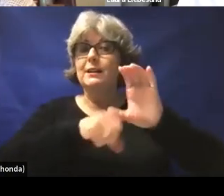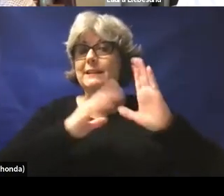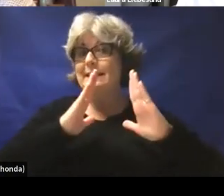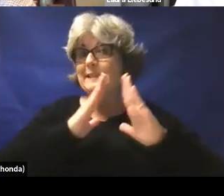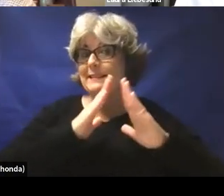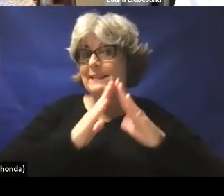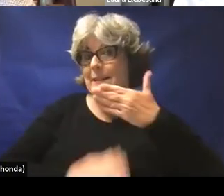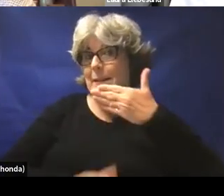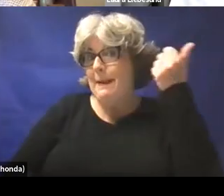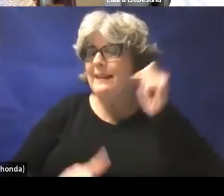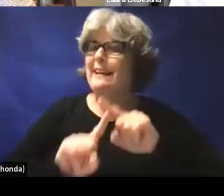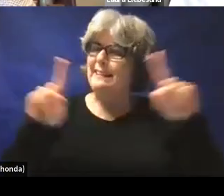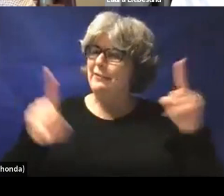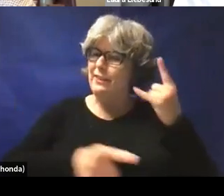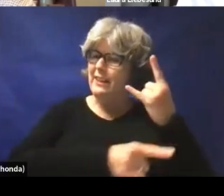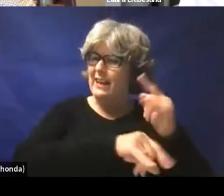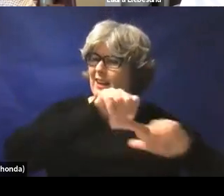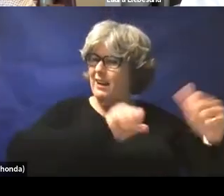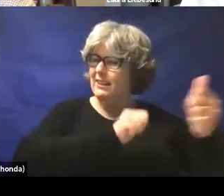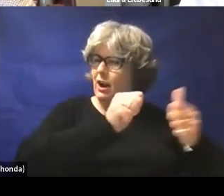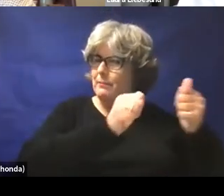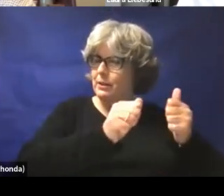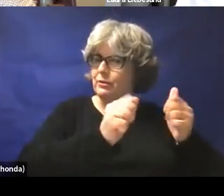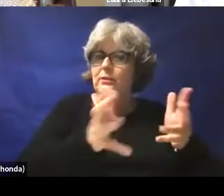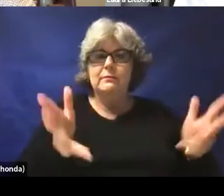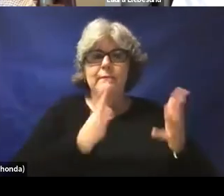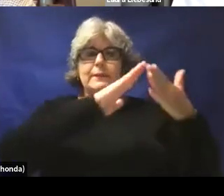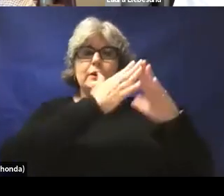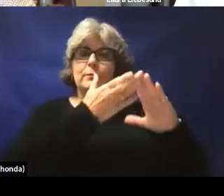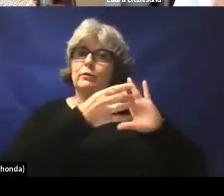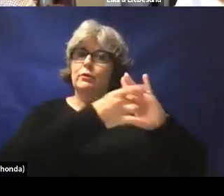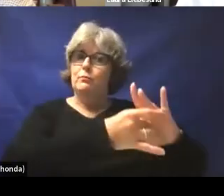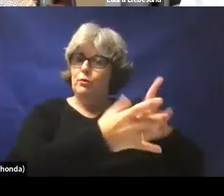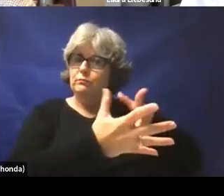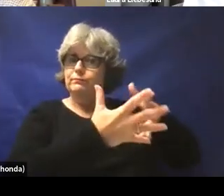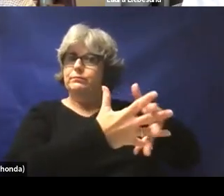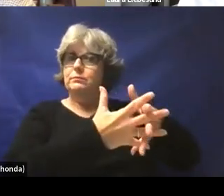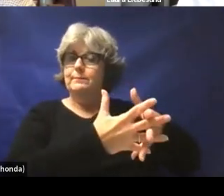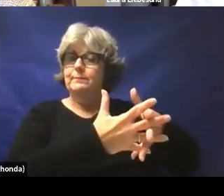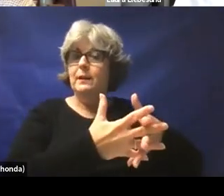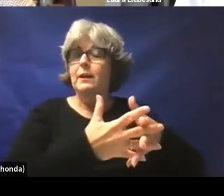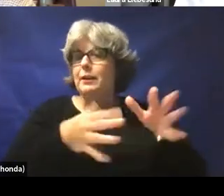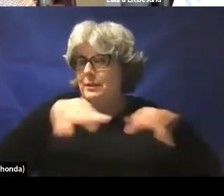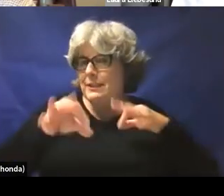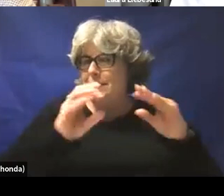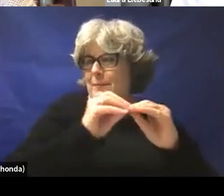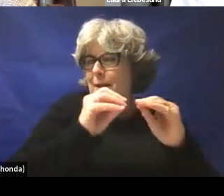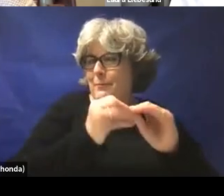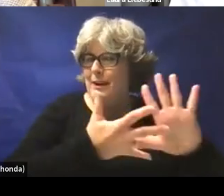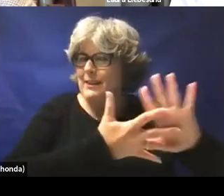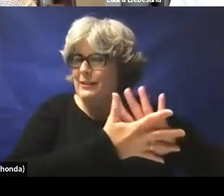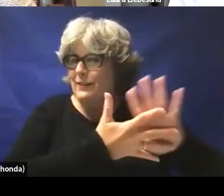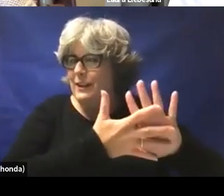is a different kind of cocktail competition that fosters the community even more. And in this clip, you'll hear more about